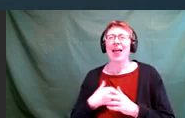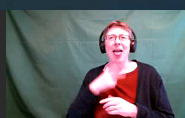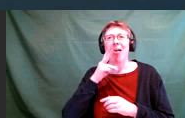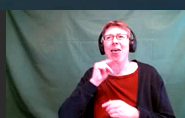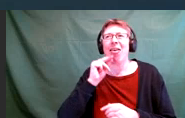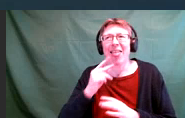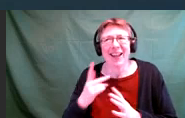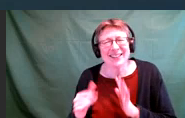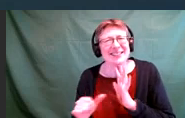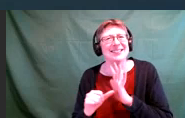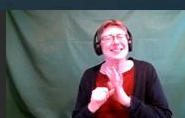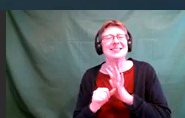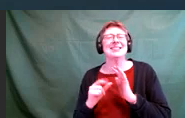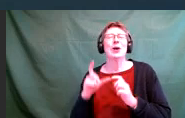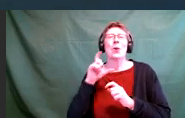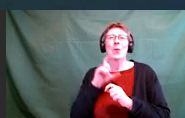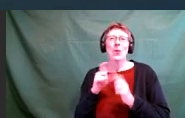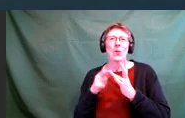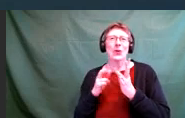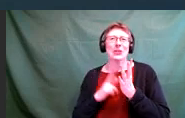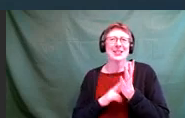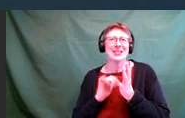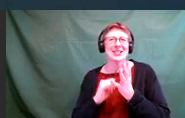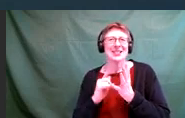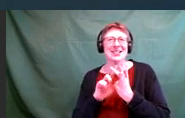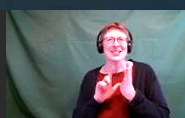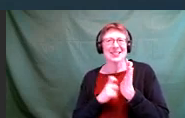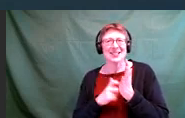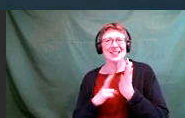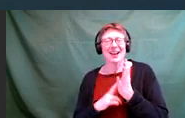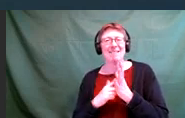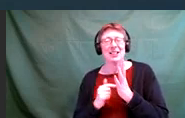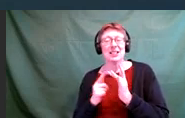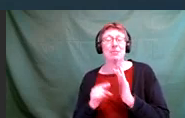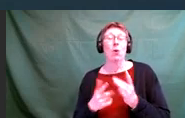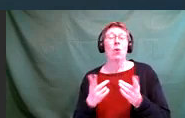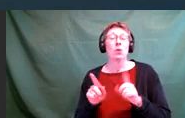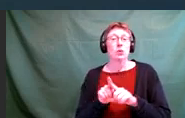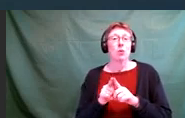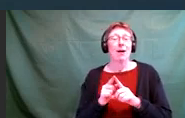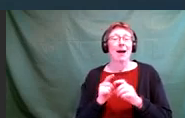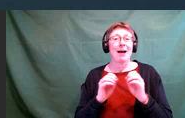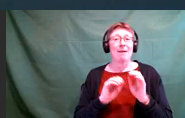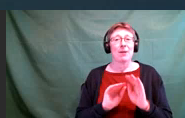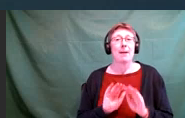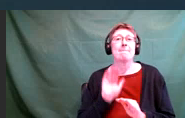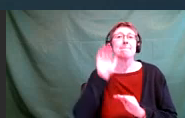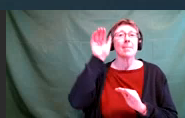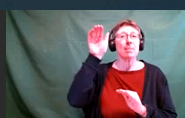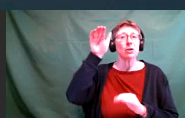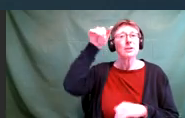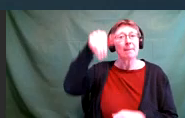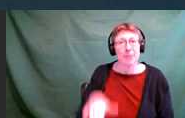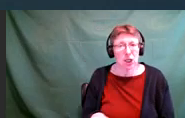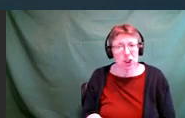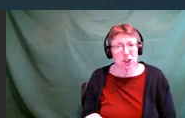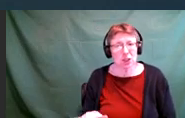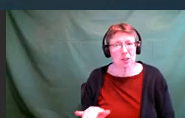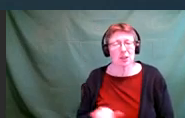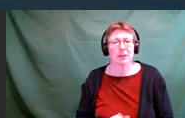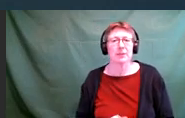well. Conservatism. We've got bubbles and bursts of bubbles.